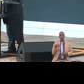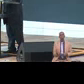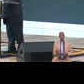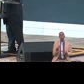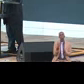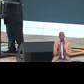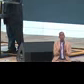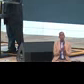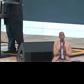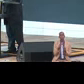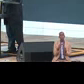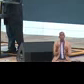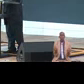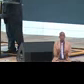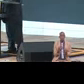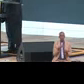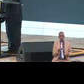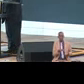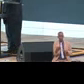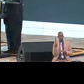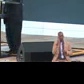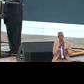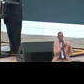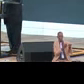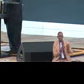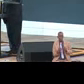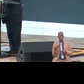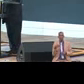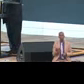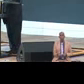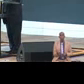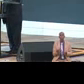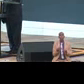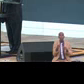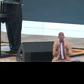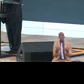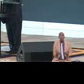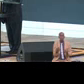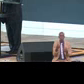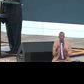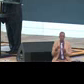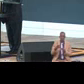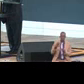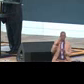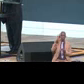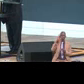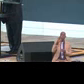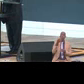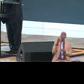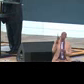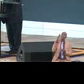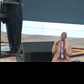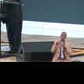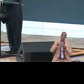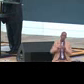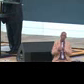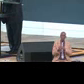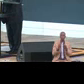The law of sin and death will bring it down. But now, the Spirit enters into